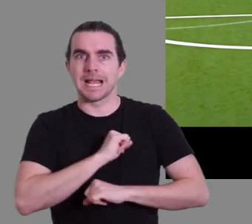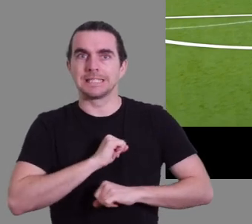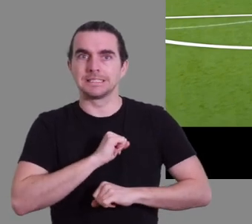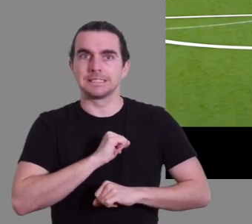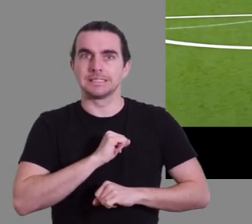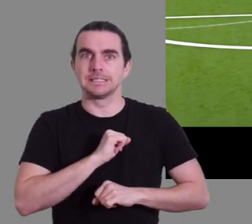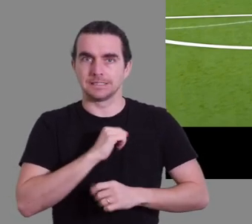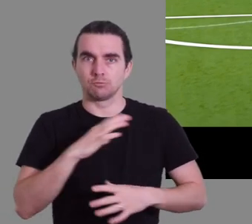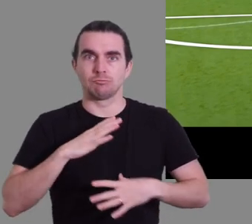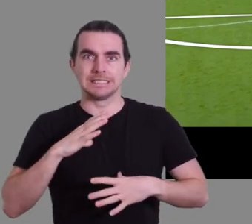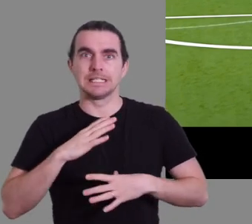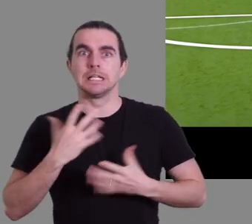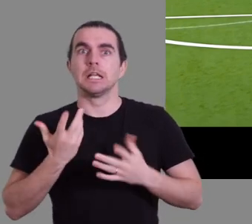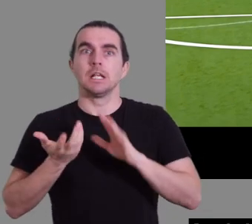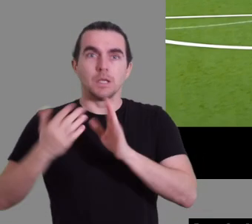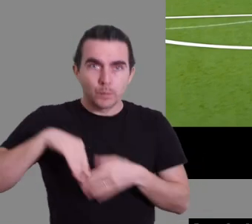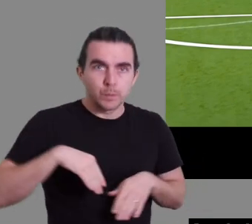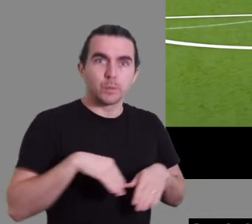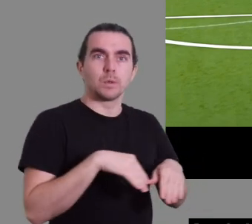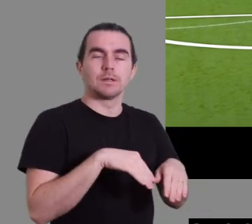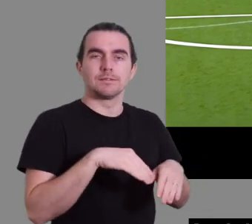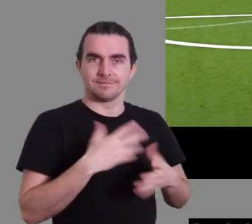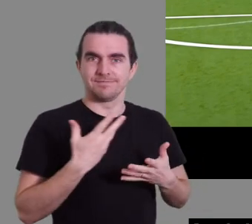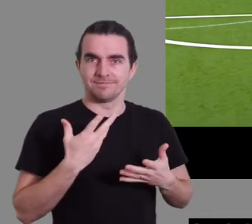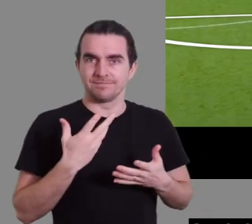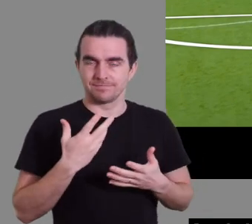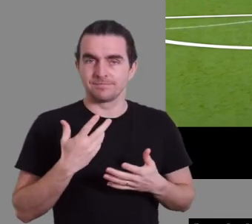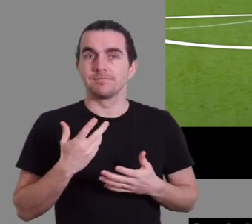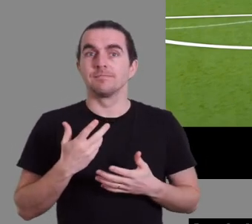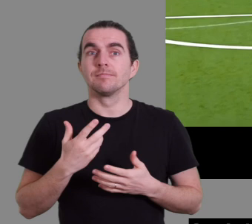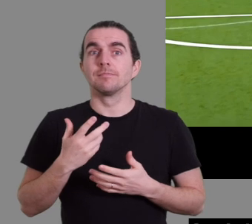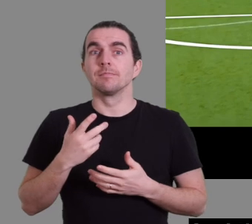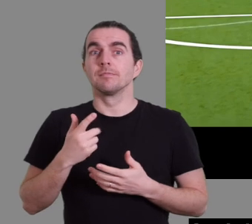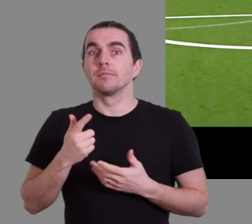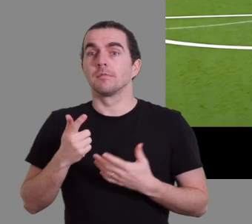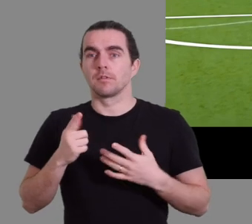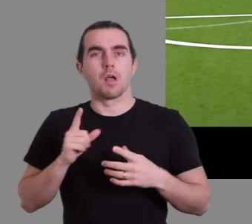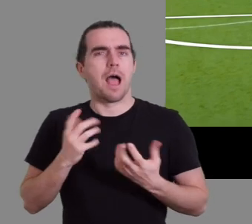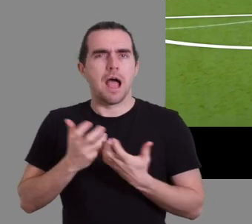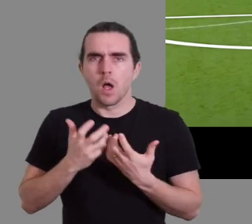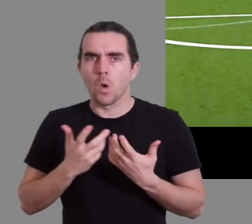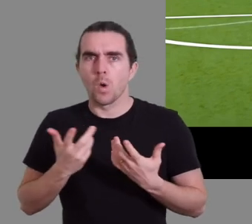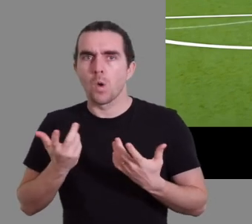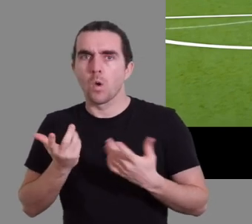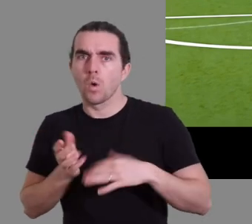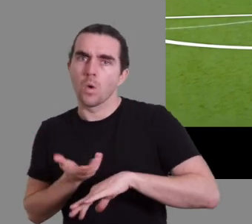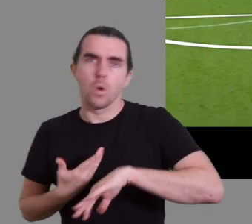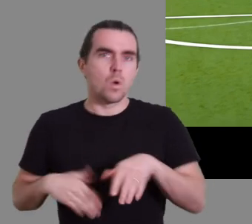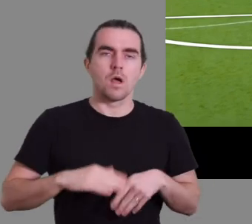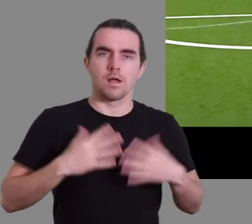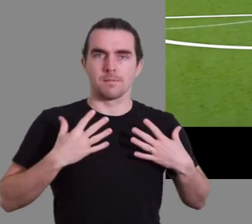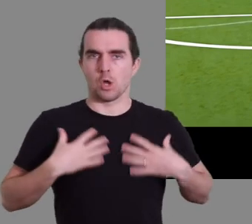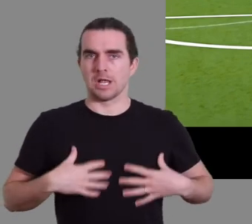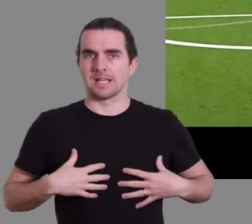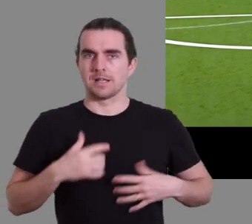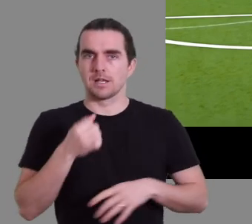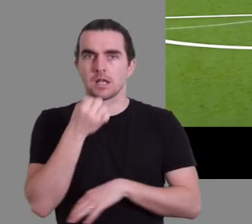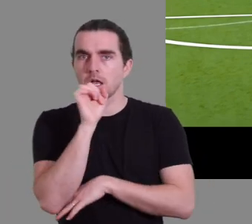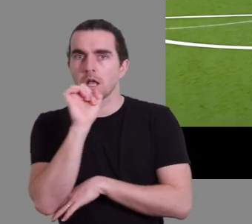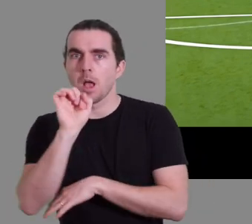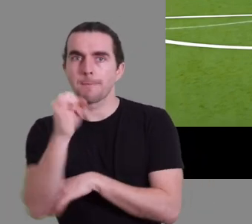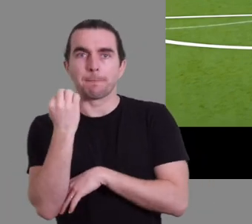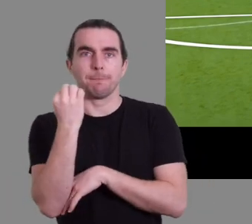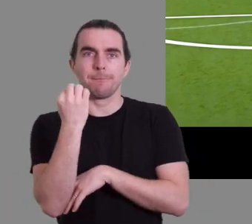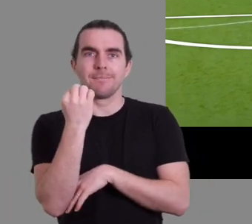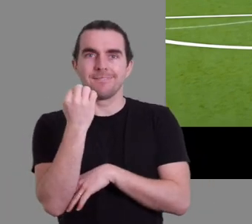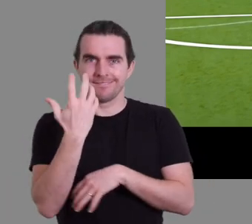Busquets at the back. He already knows, and this little movement he makes in the middle is the body language, the signal to say I want the ball. He'll have eye